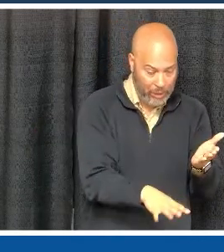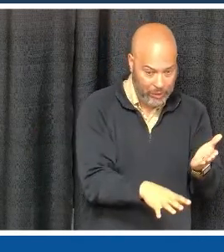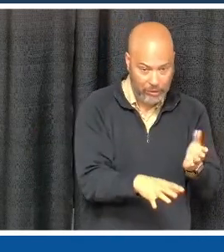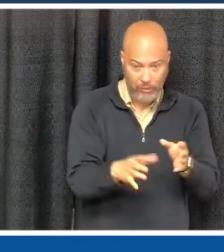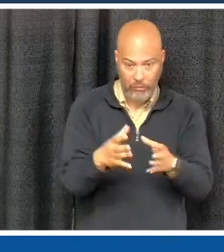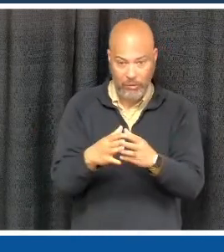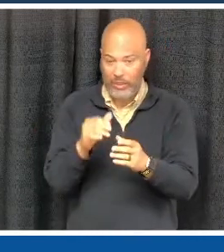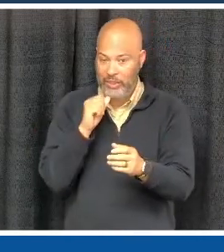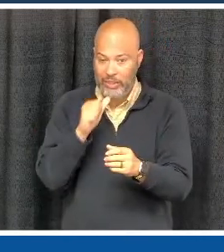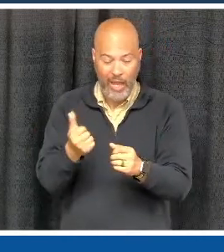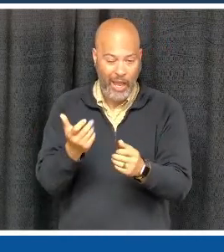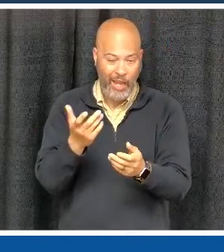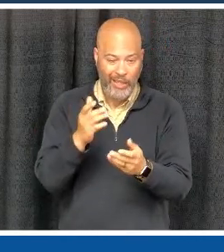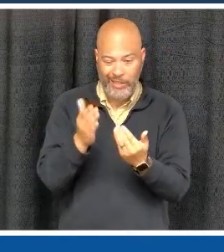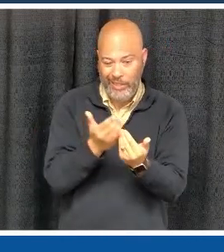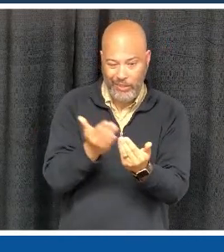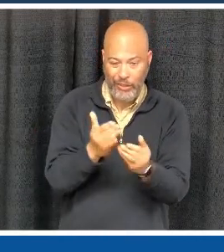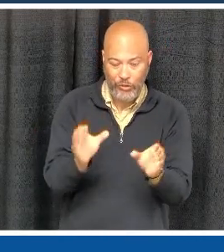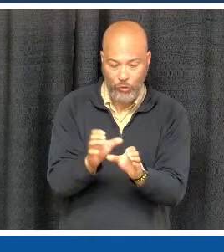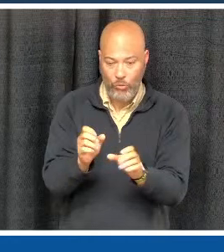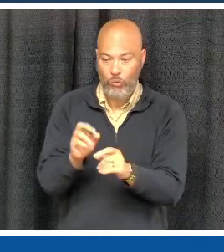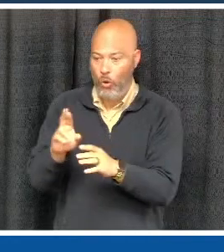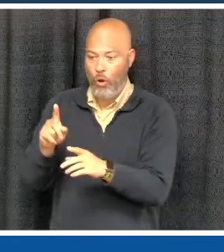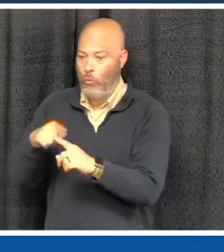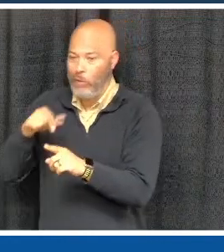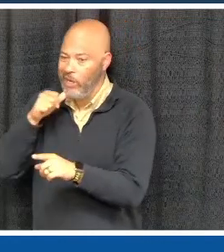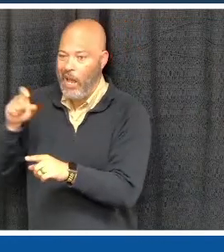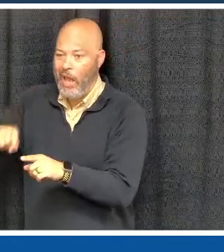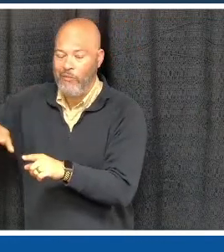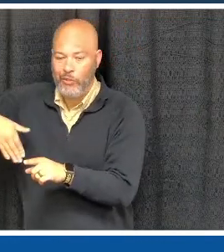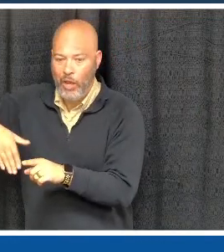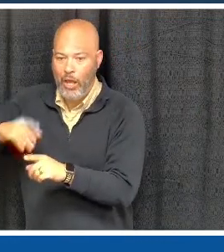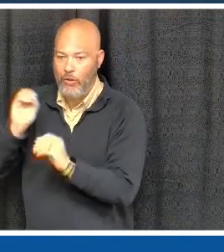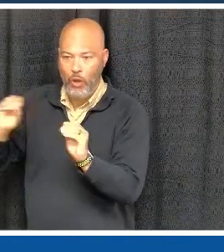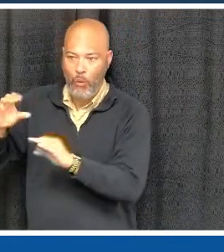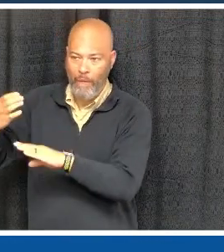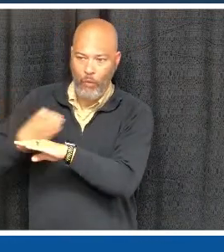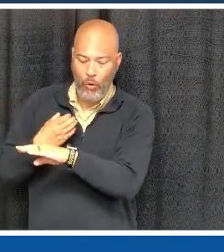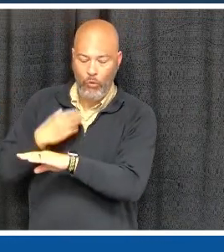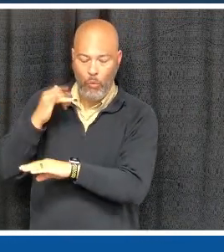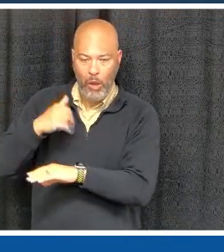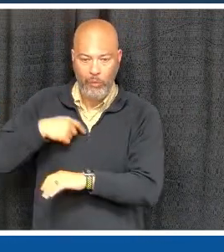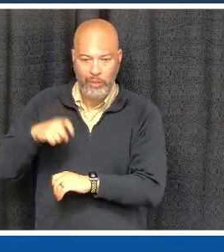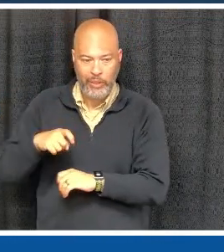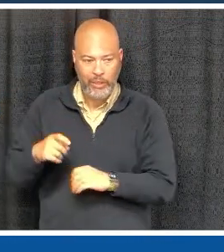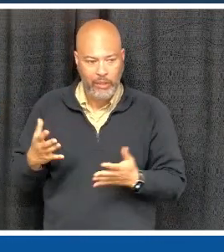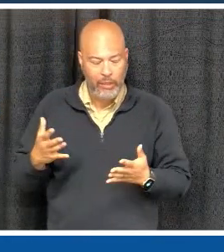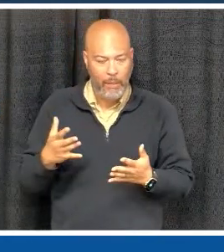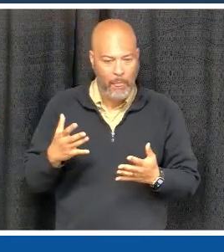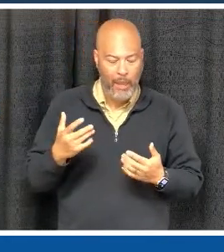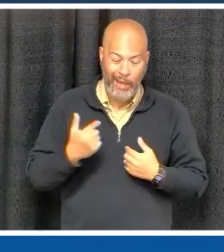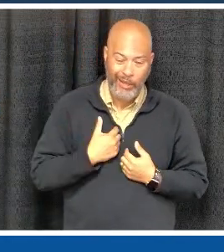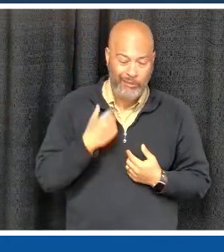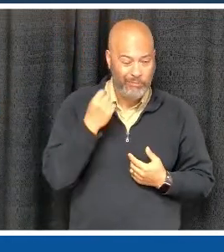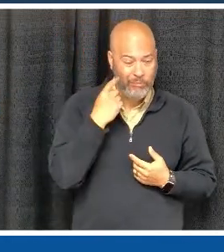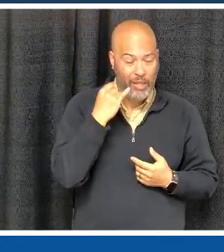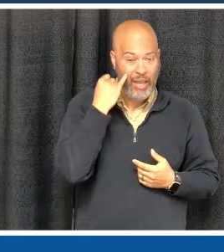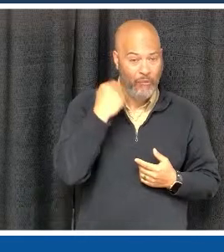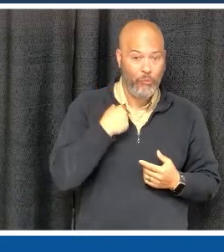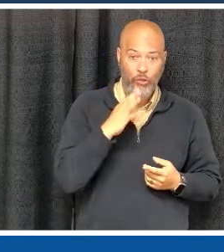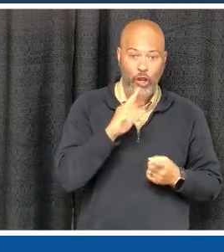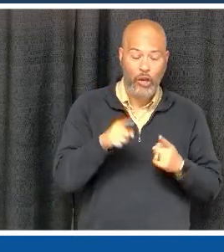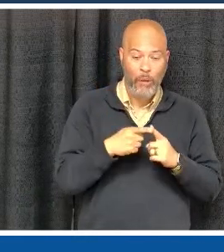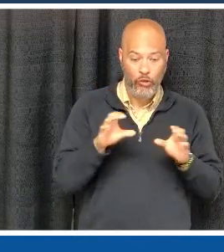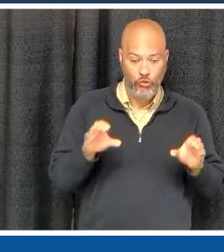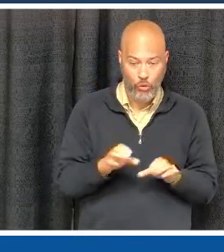it's inconvenient or difficult, or we don't have to yet, nobody's making us, why should we do this? And I gotta say, if we're talking about